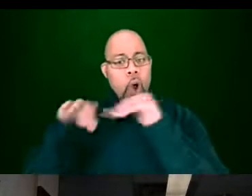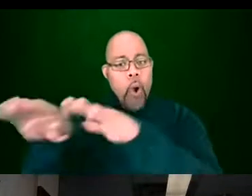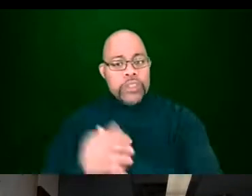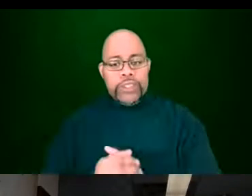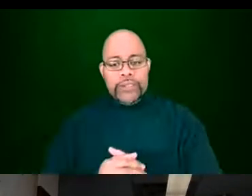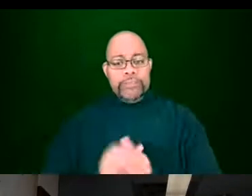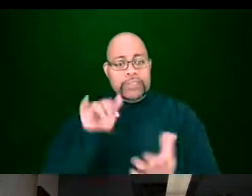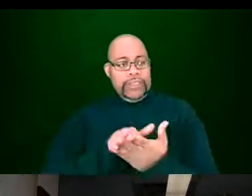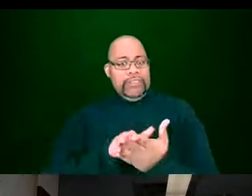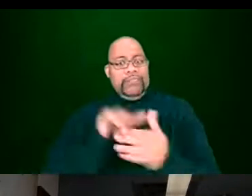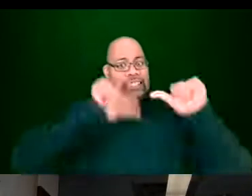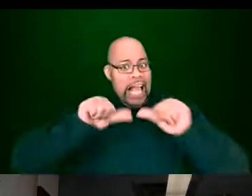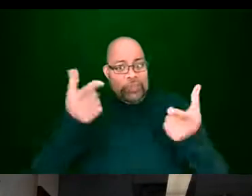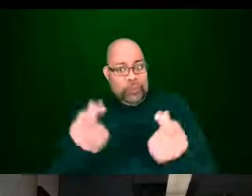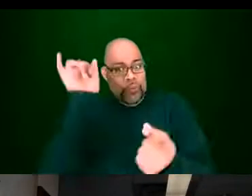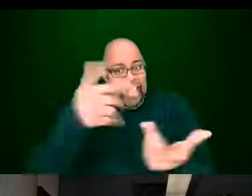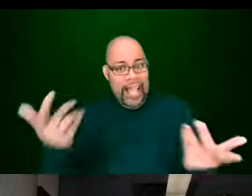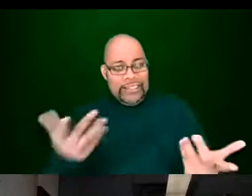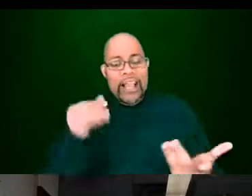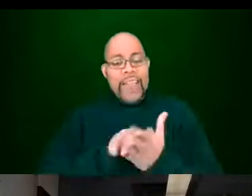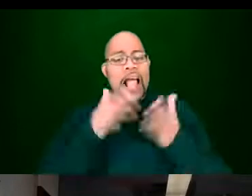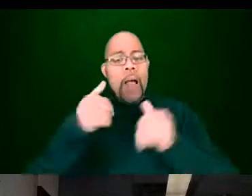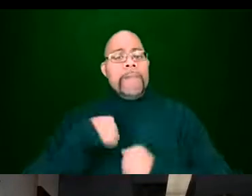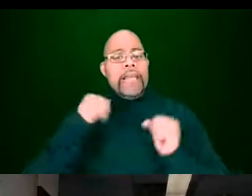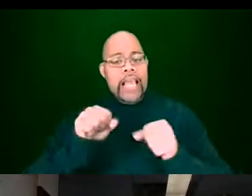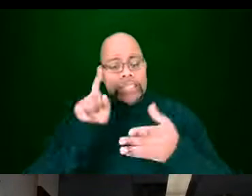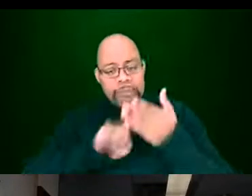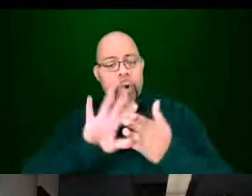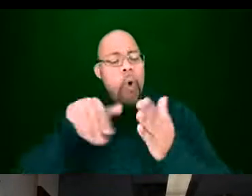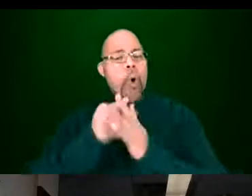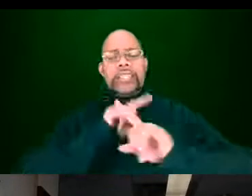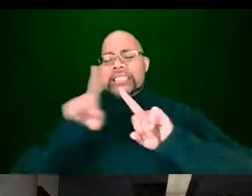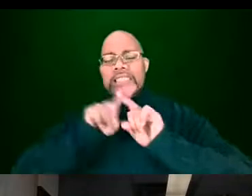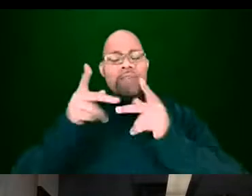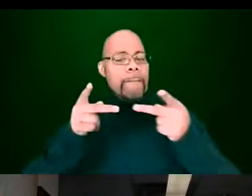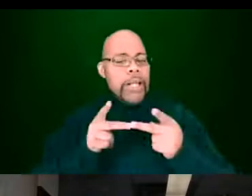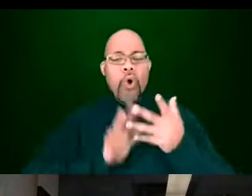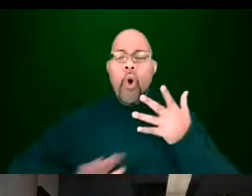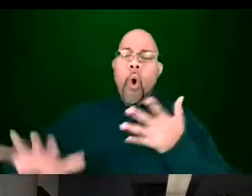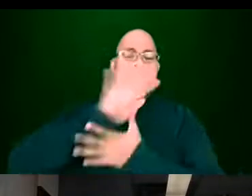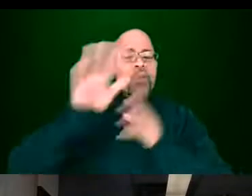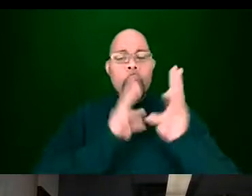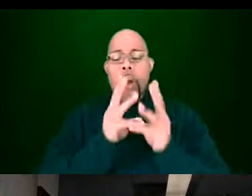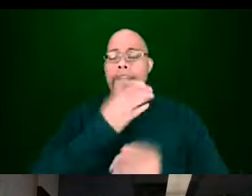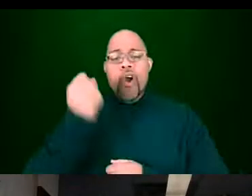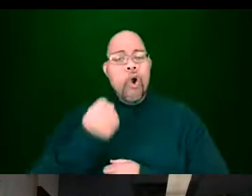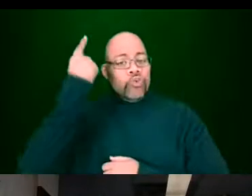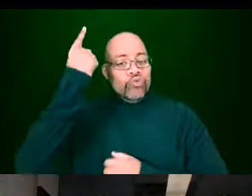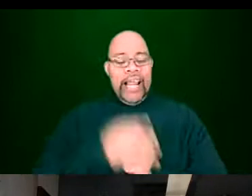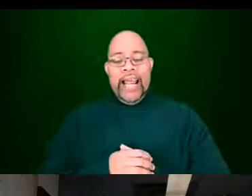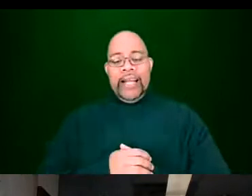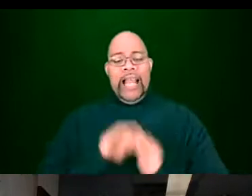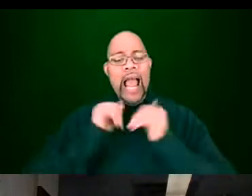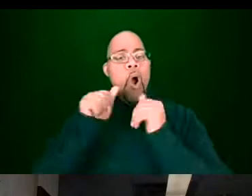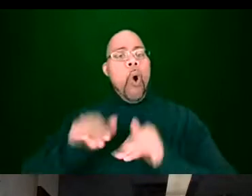like, that's what scientists do. And that allowed me to explore all sorts of places all over the world and better understand how